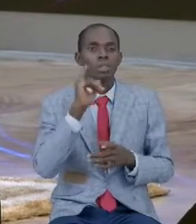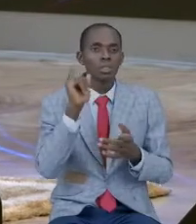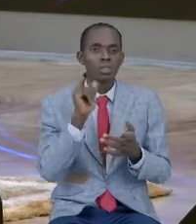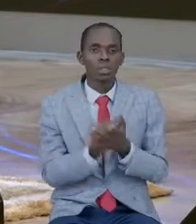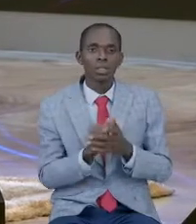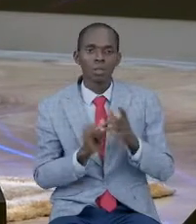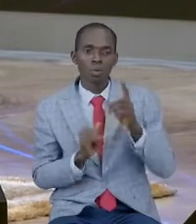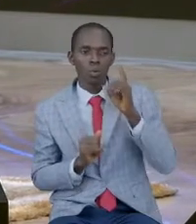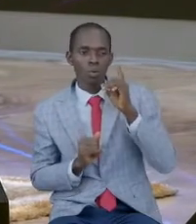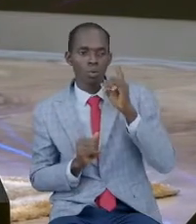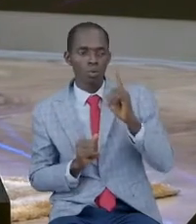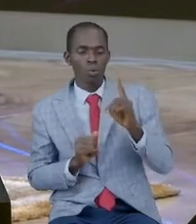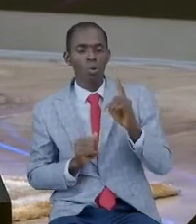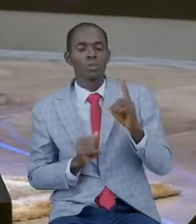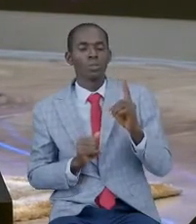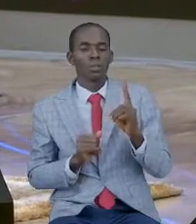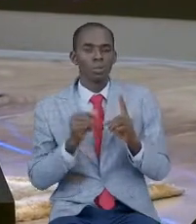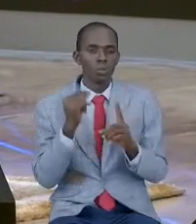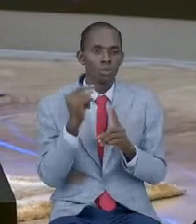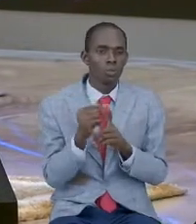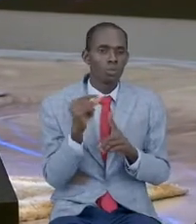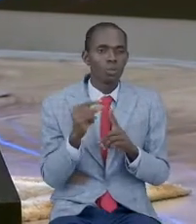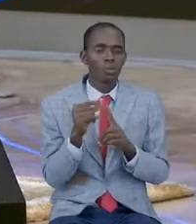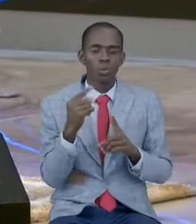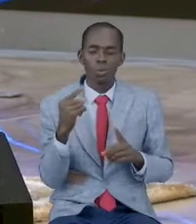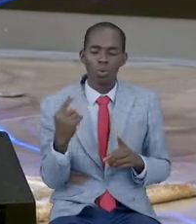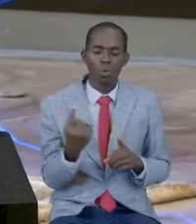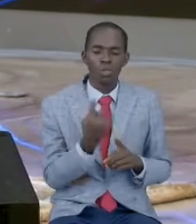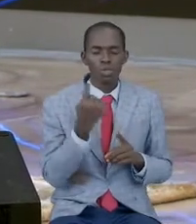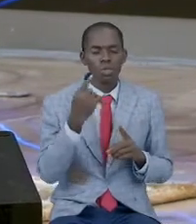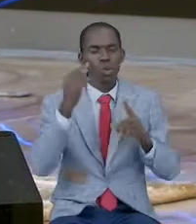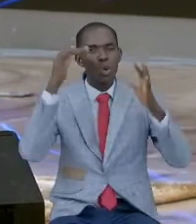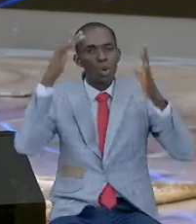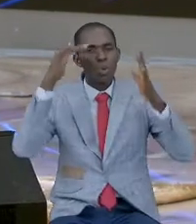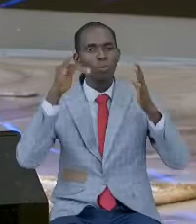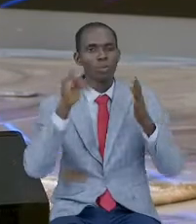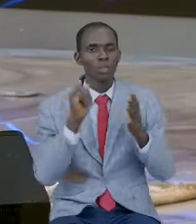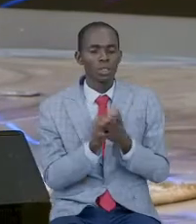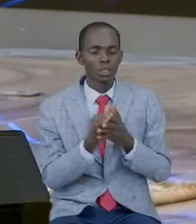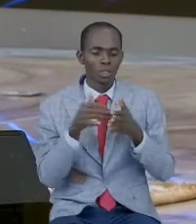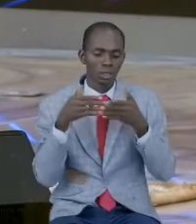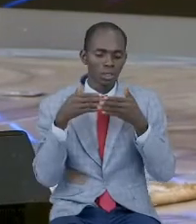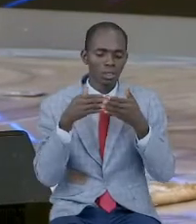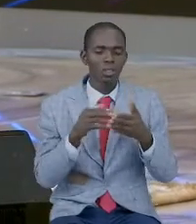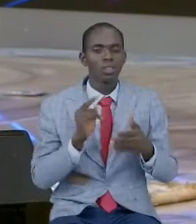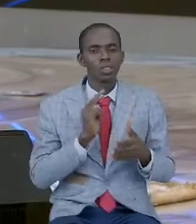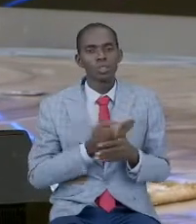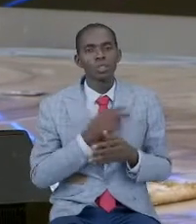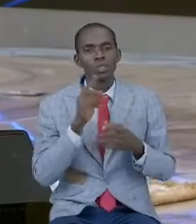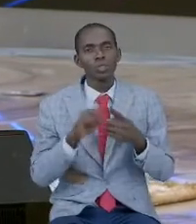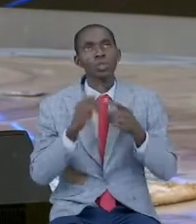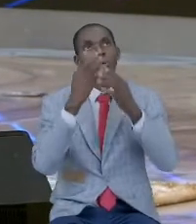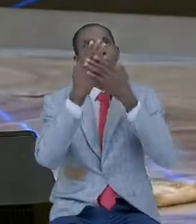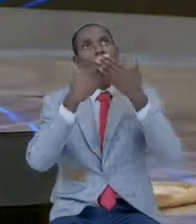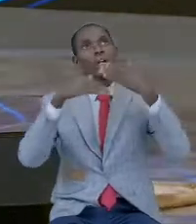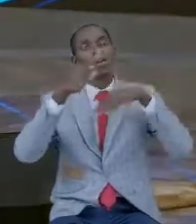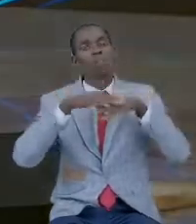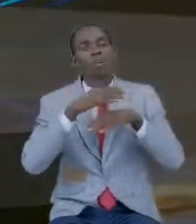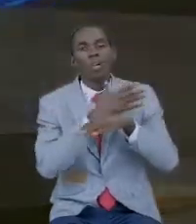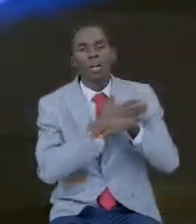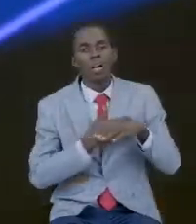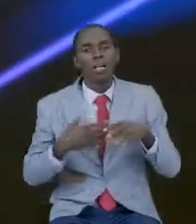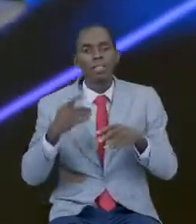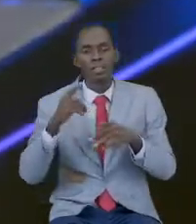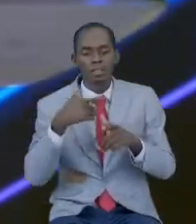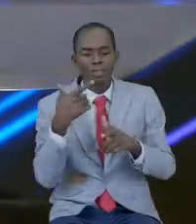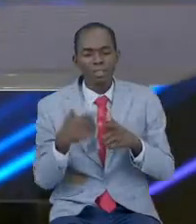one solitary only book that points us to heaven. And so the